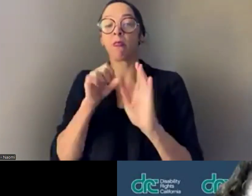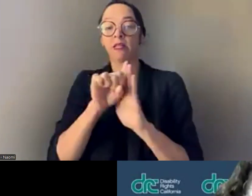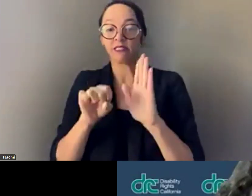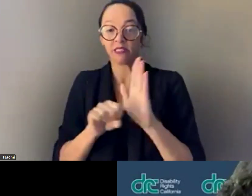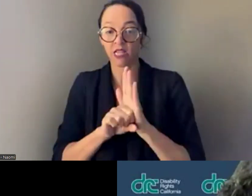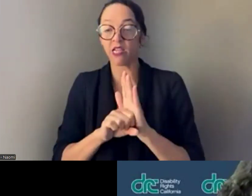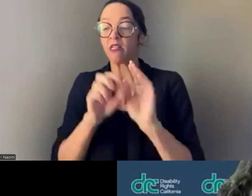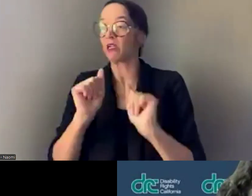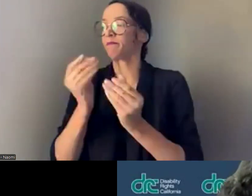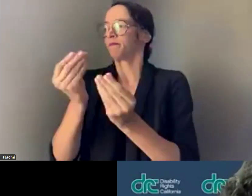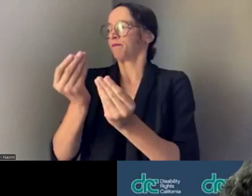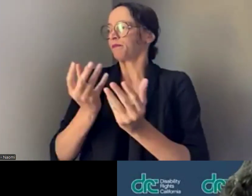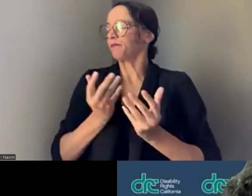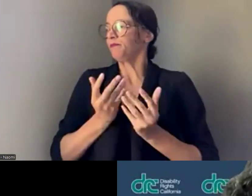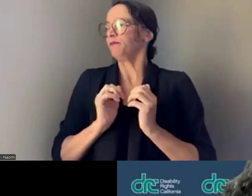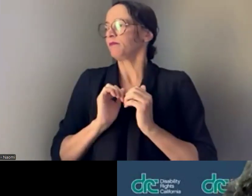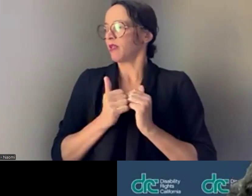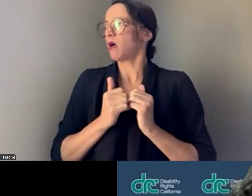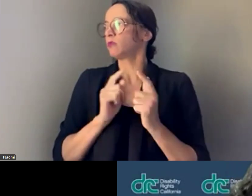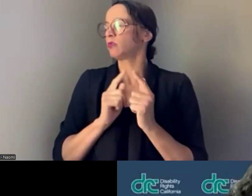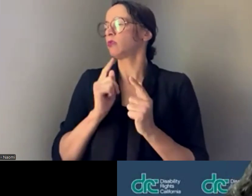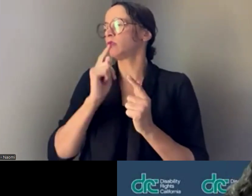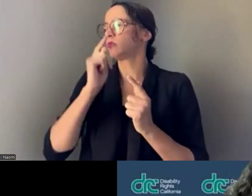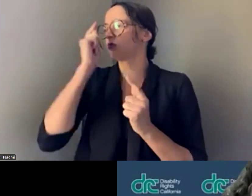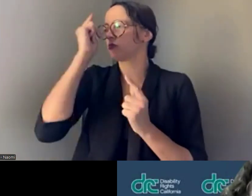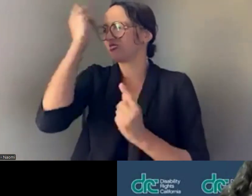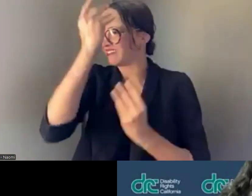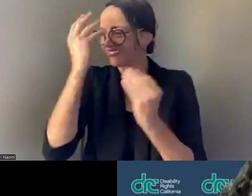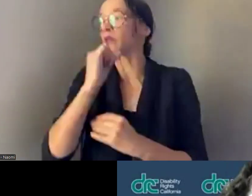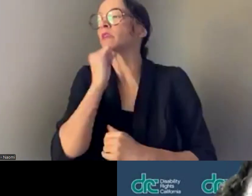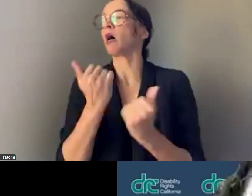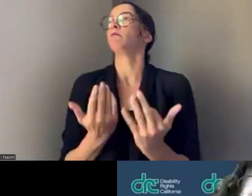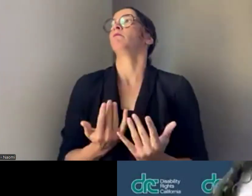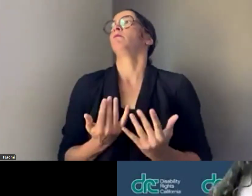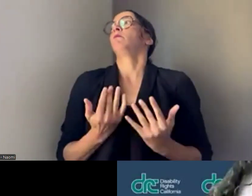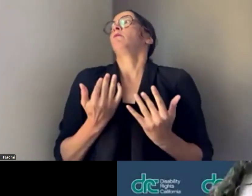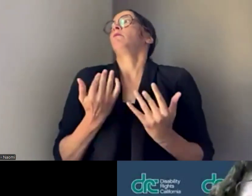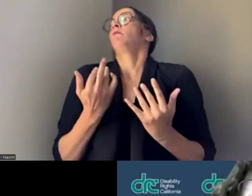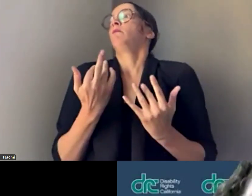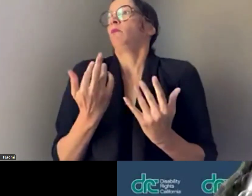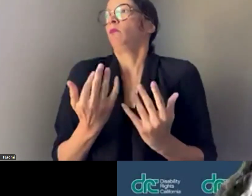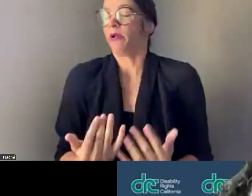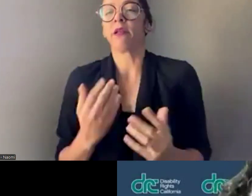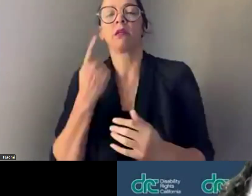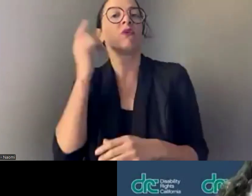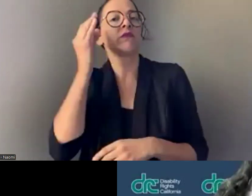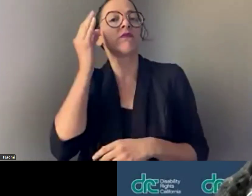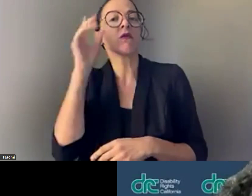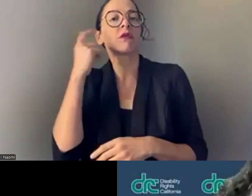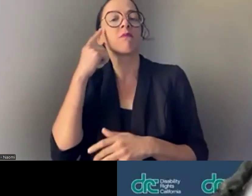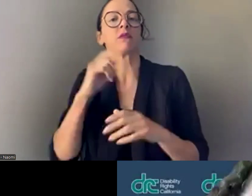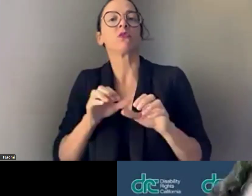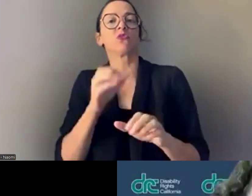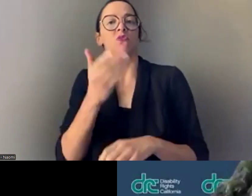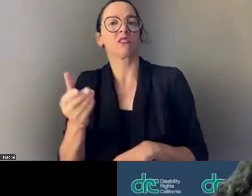know, we don't have to wait around for the federal government to order us to do things. We can also step up and lead the way